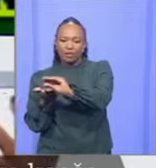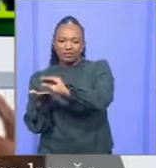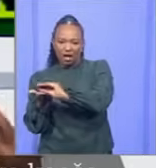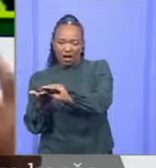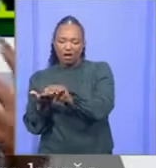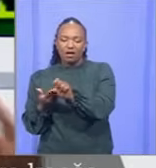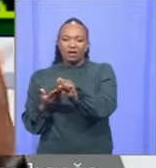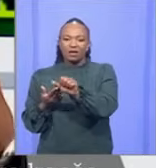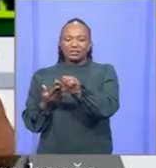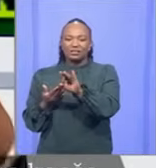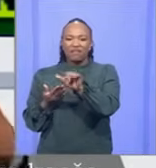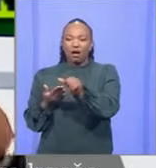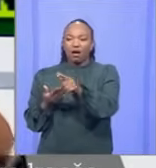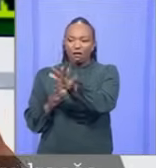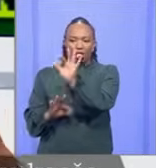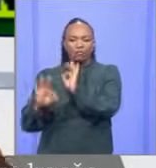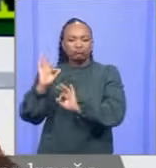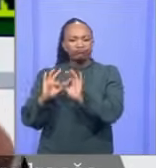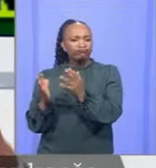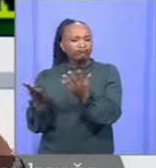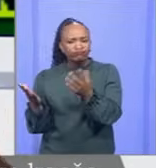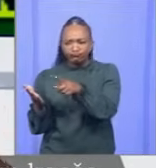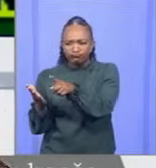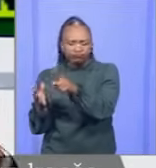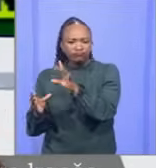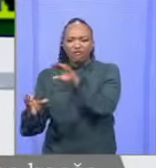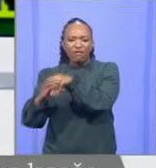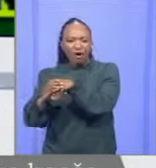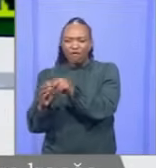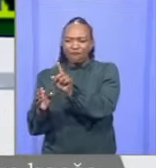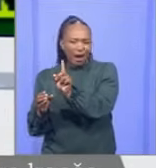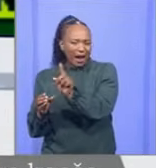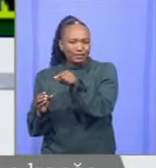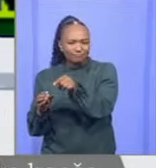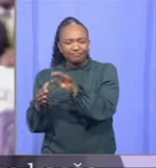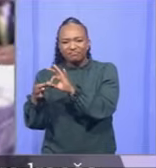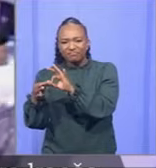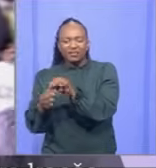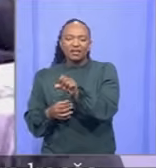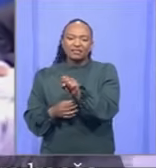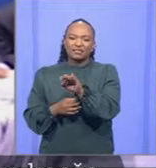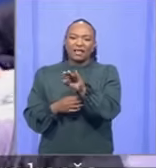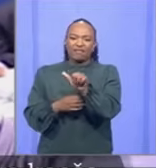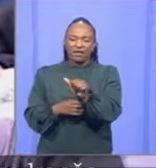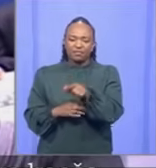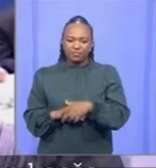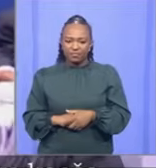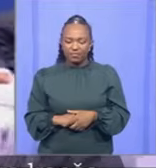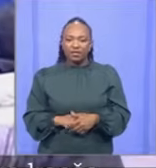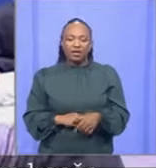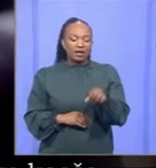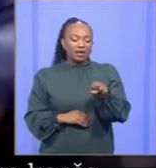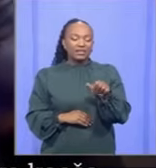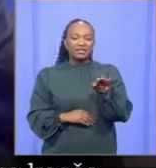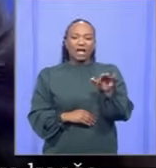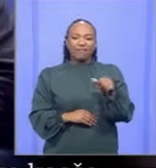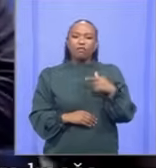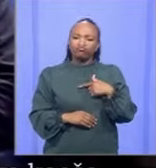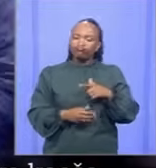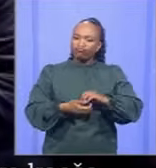tell us more about their involvement and their relationship with SAFA. SAFA le yona ya amogetše kwano ye ka tše